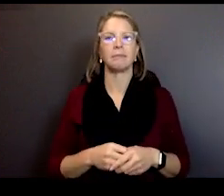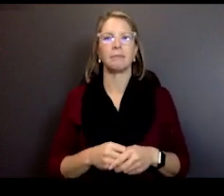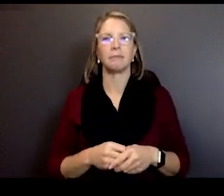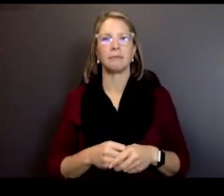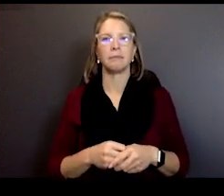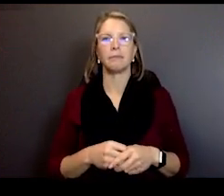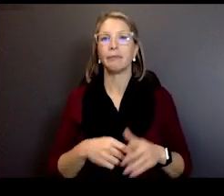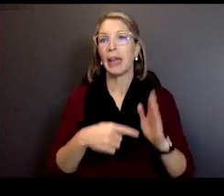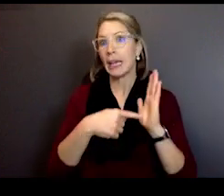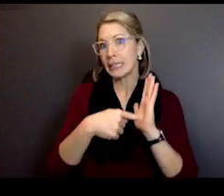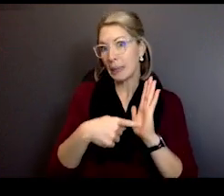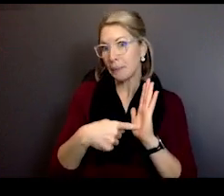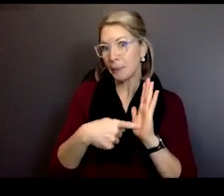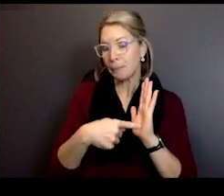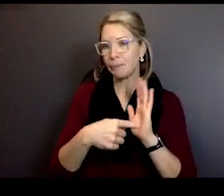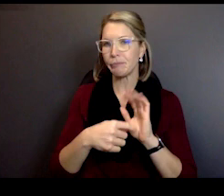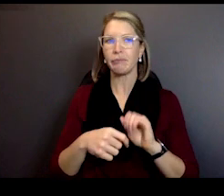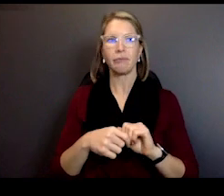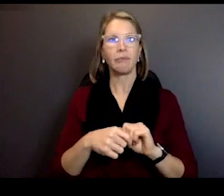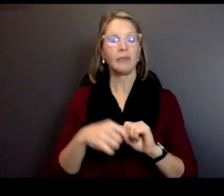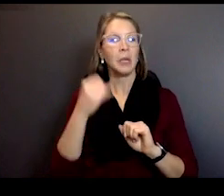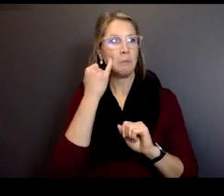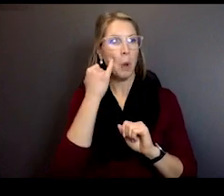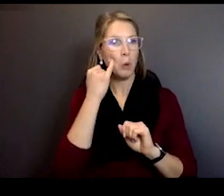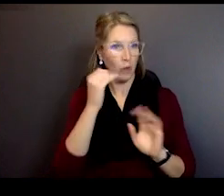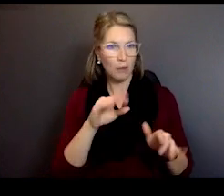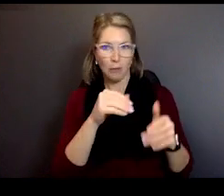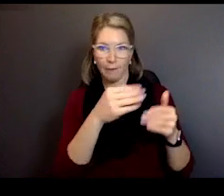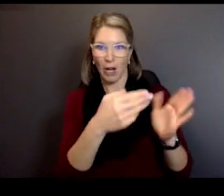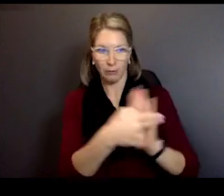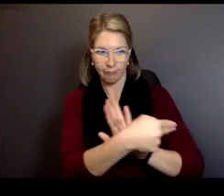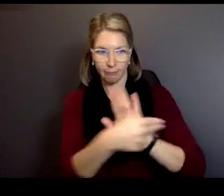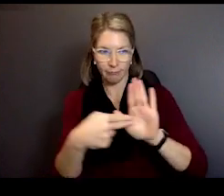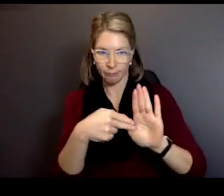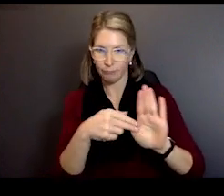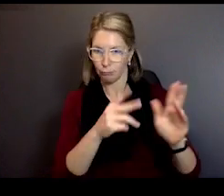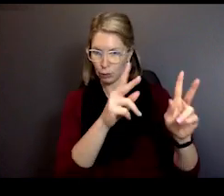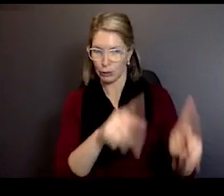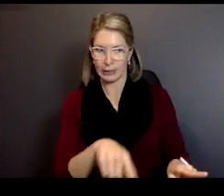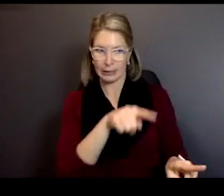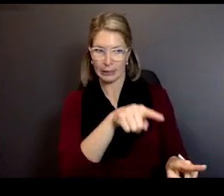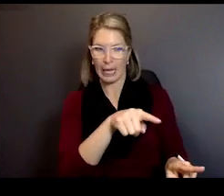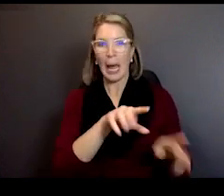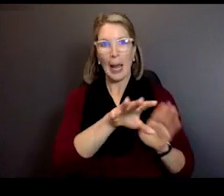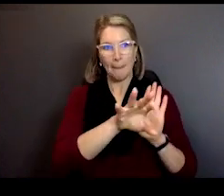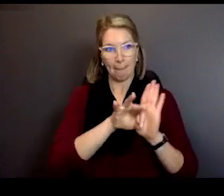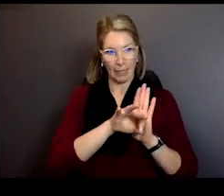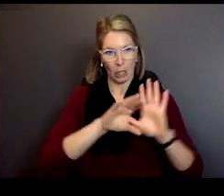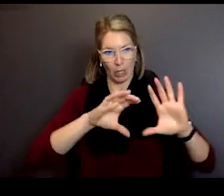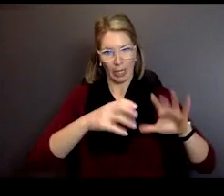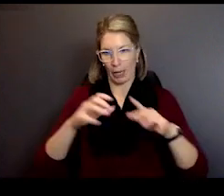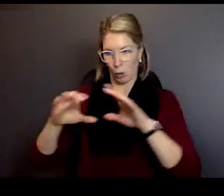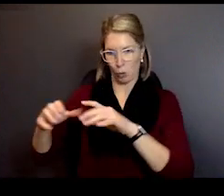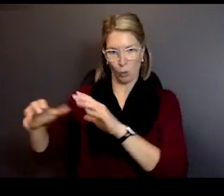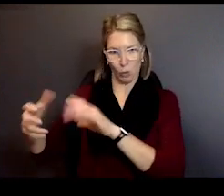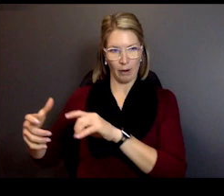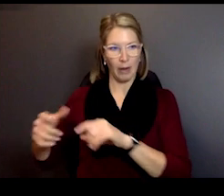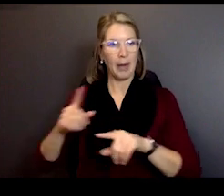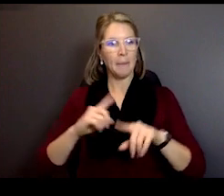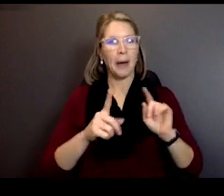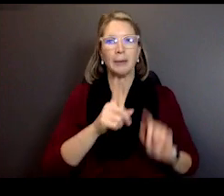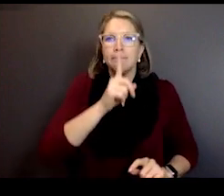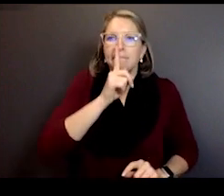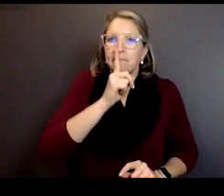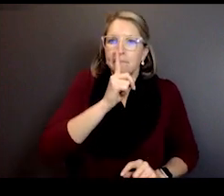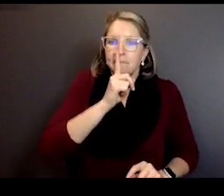category. For example, a diagnosis may have been provided and a category was selected. However, there were no